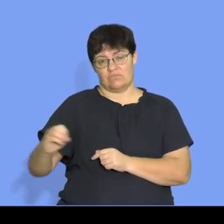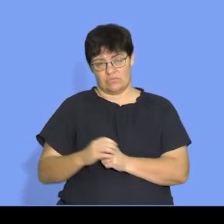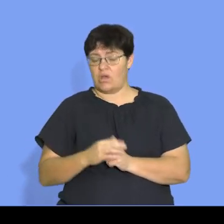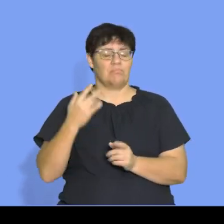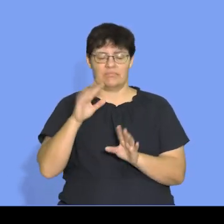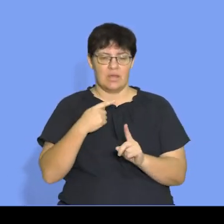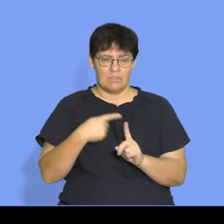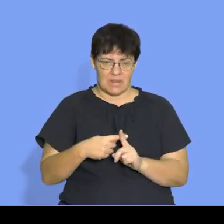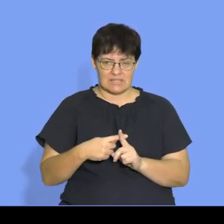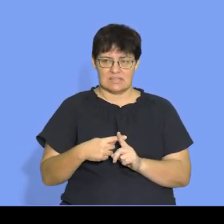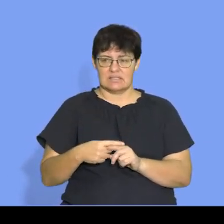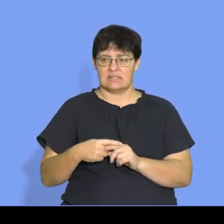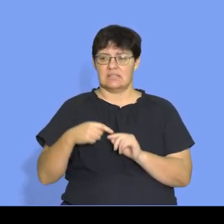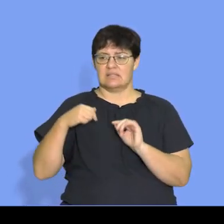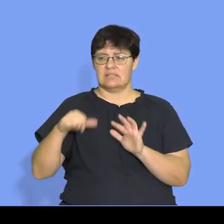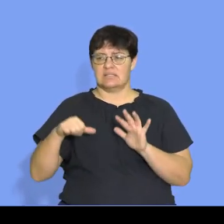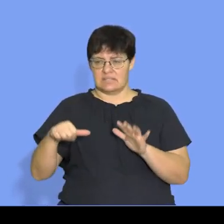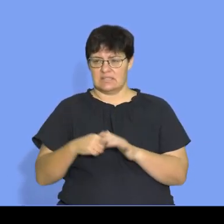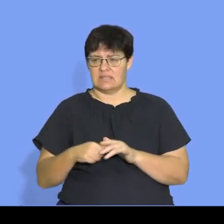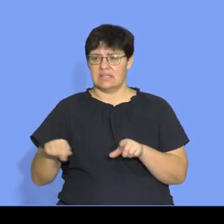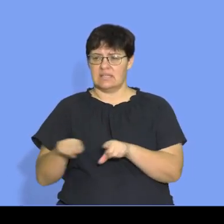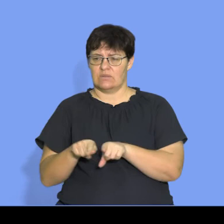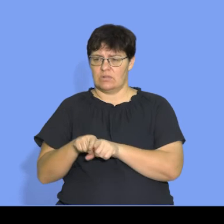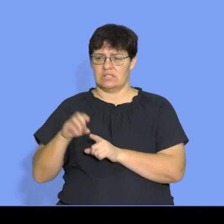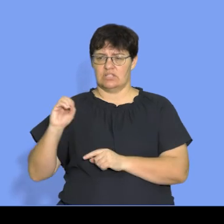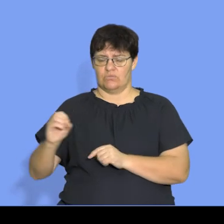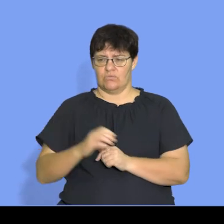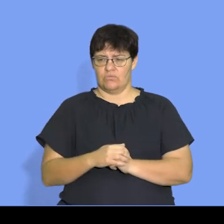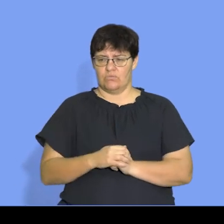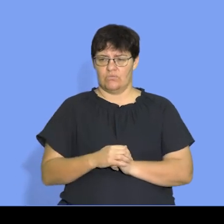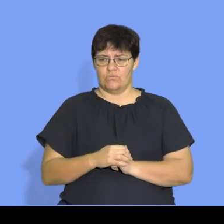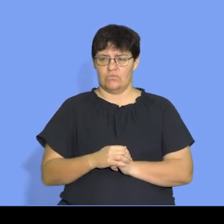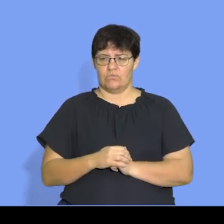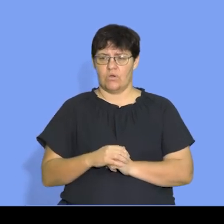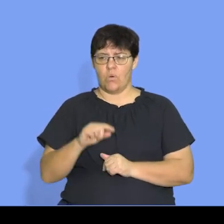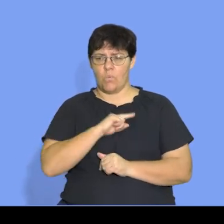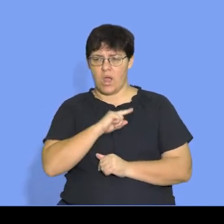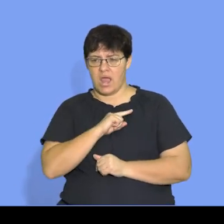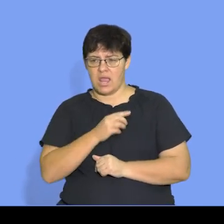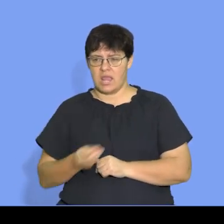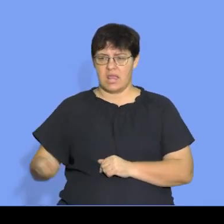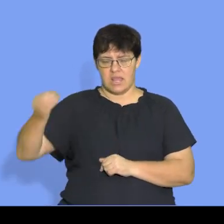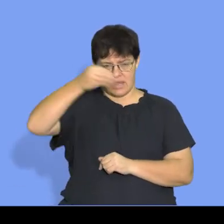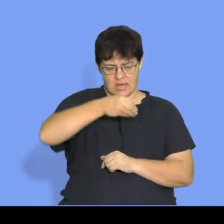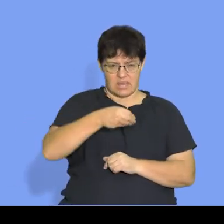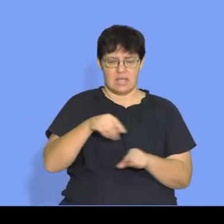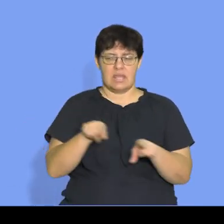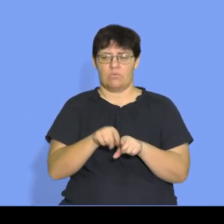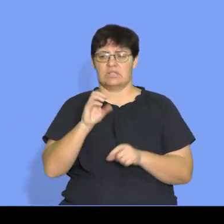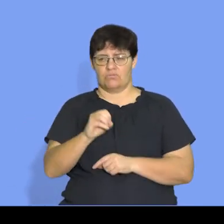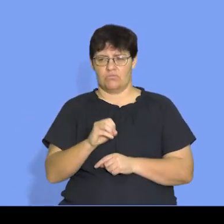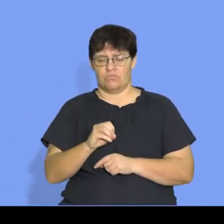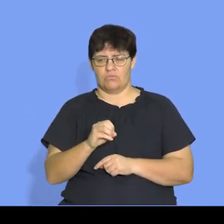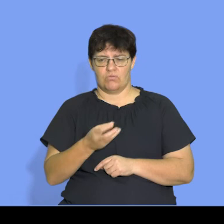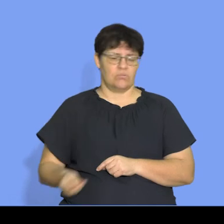plus the 16 equal to 0, right? Because I want this to be equal to 0, but I can't just take it